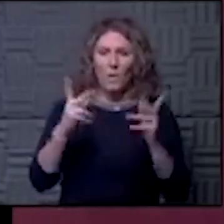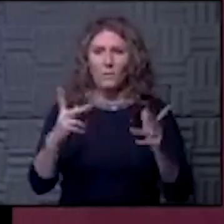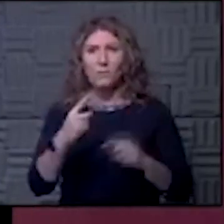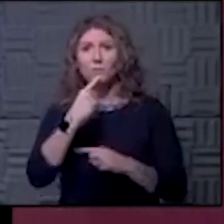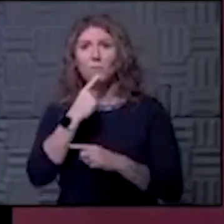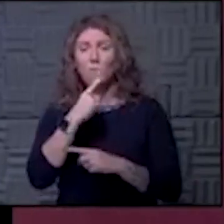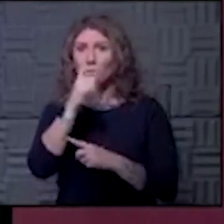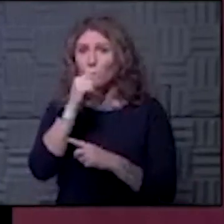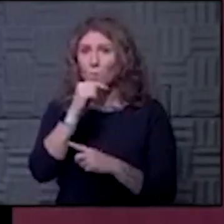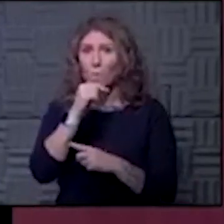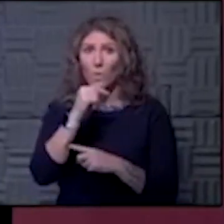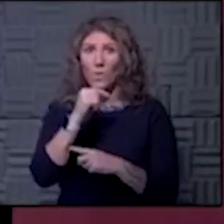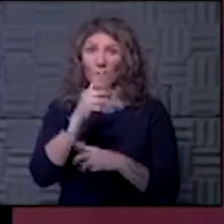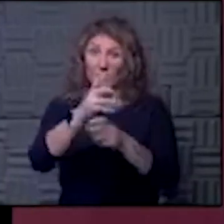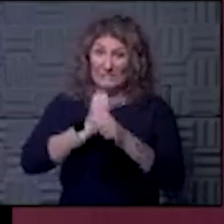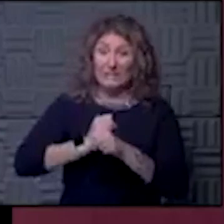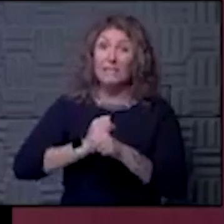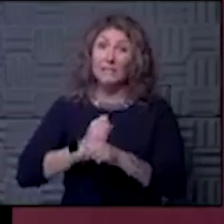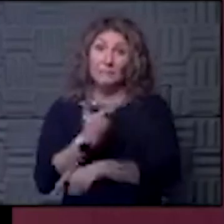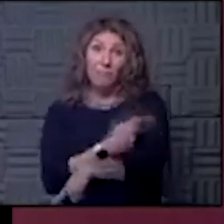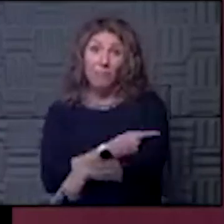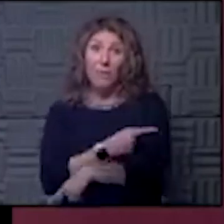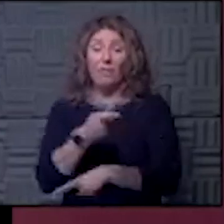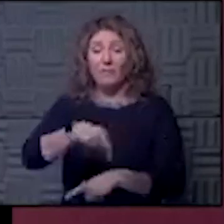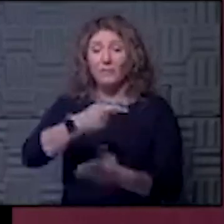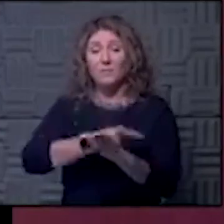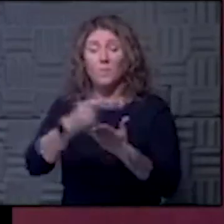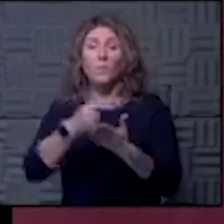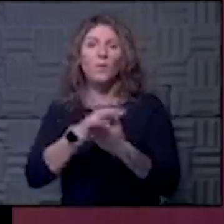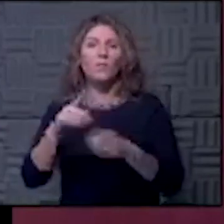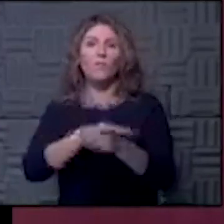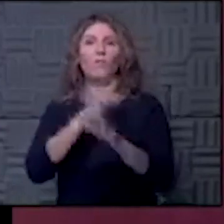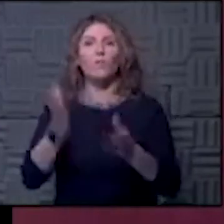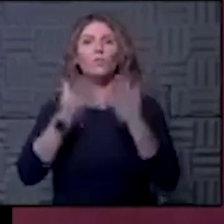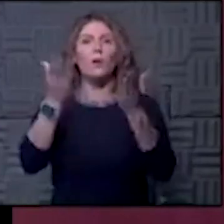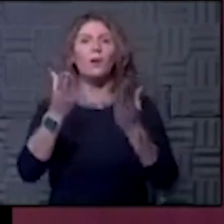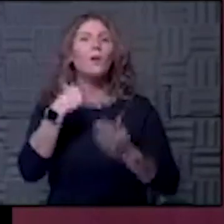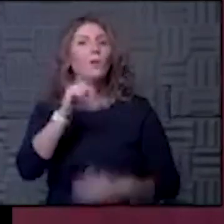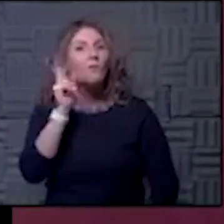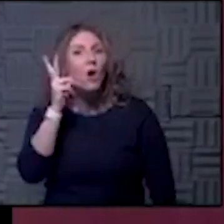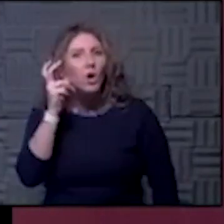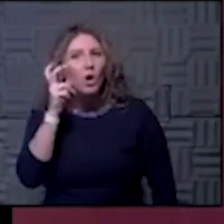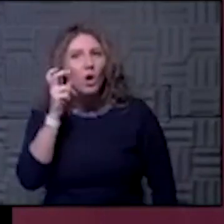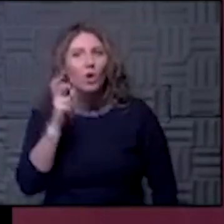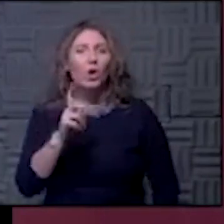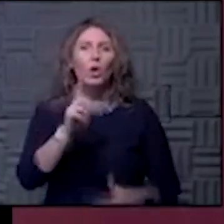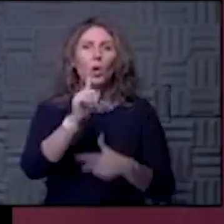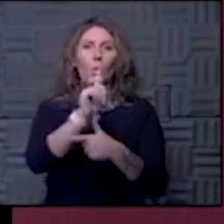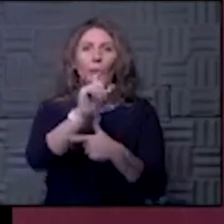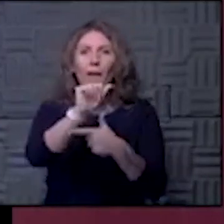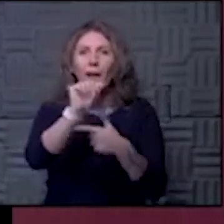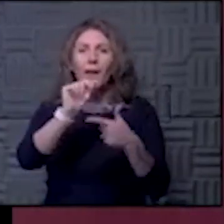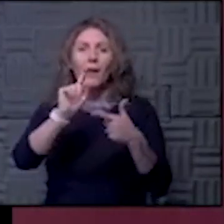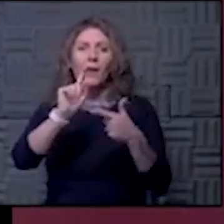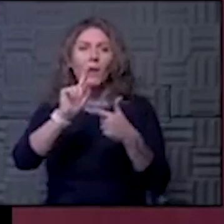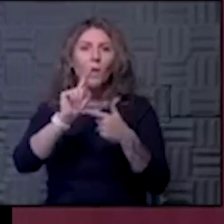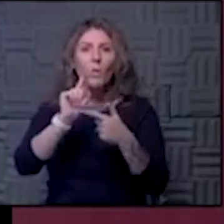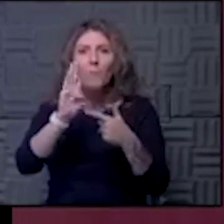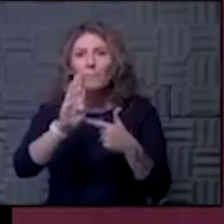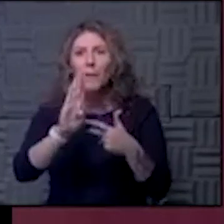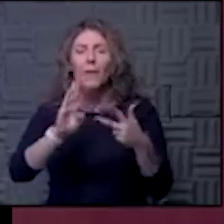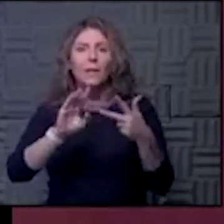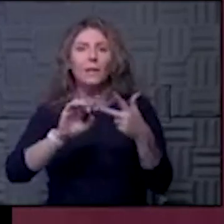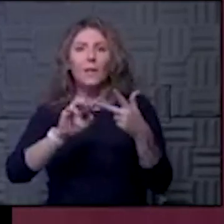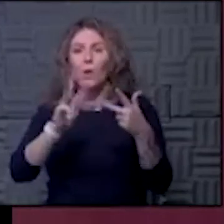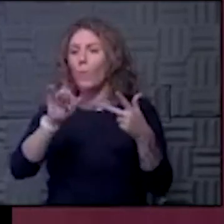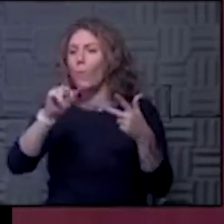to get the drug. And so I think they're meeting this week to make their formal recommendation. Meeting, We've heard about 1A, 1B, Wave 2, Wave 3,